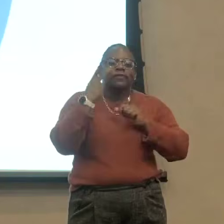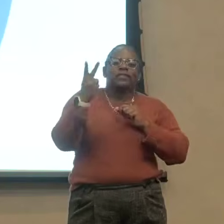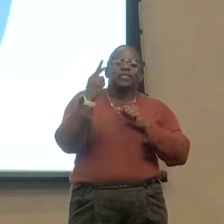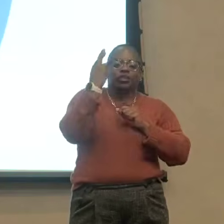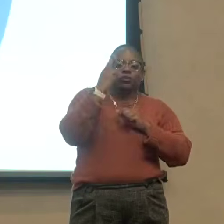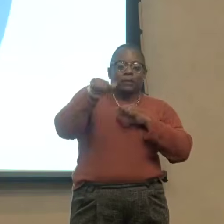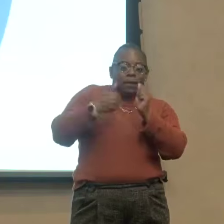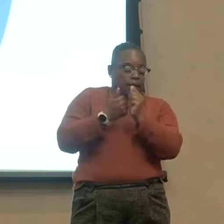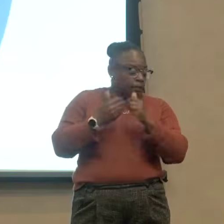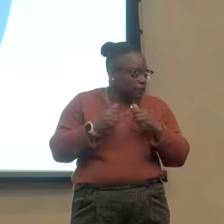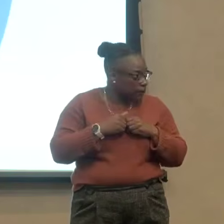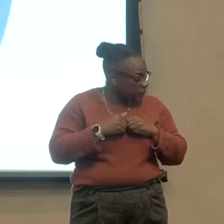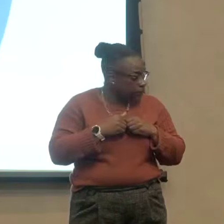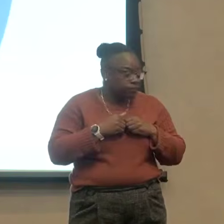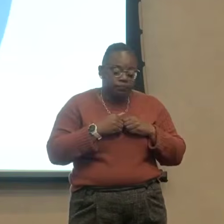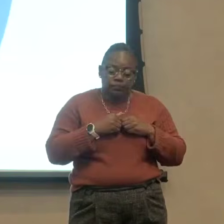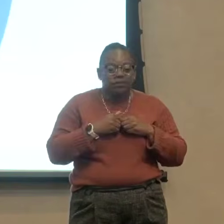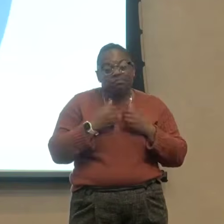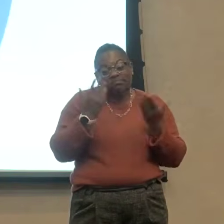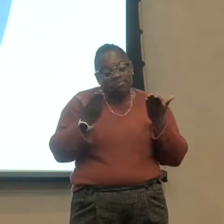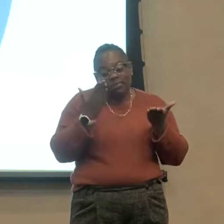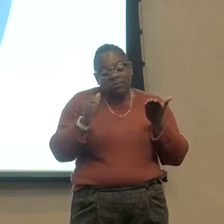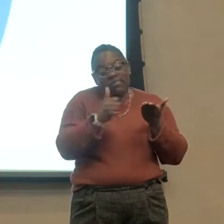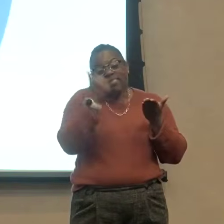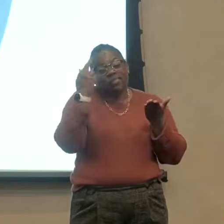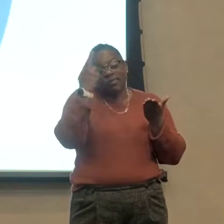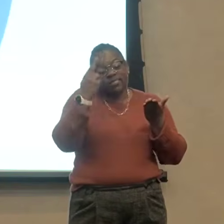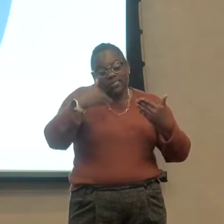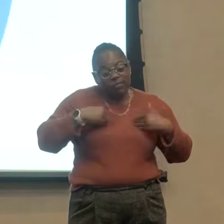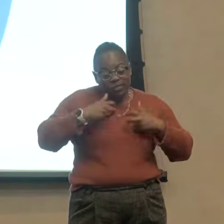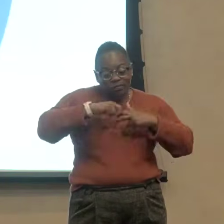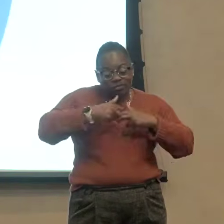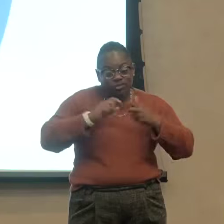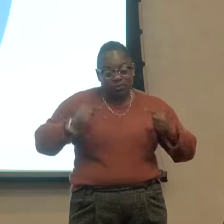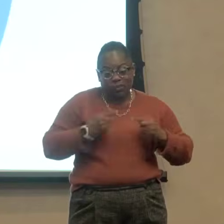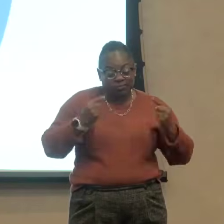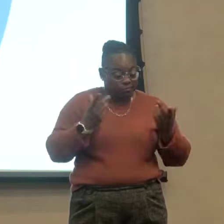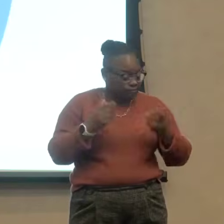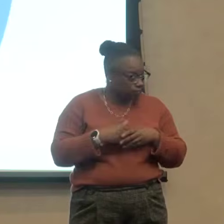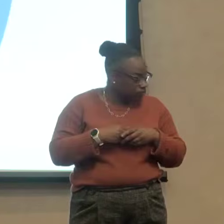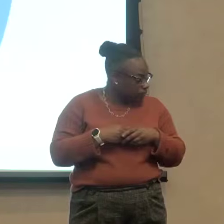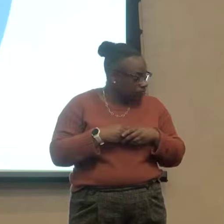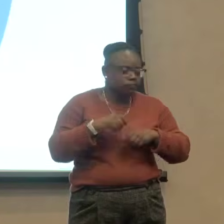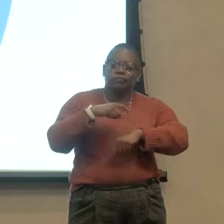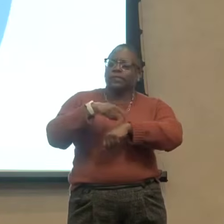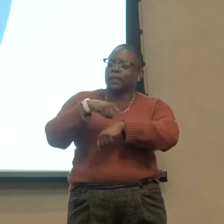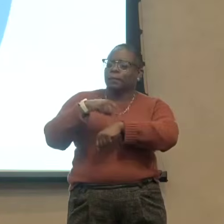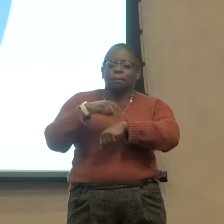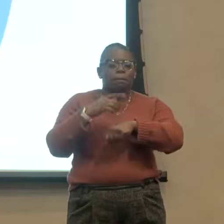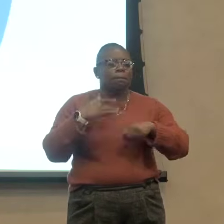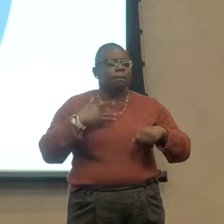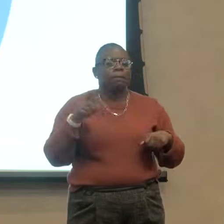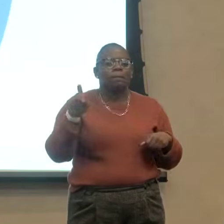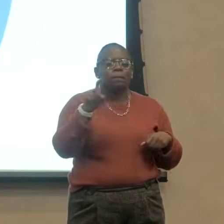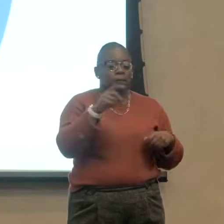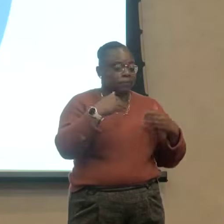that there are other reasons why you're doing this. So how's our timing doing?